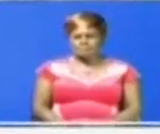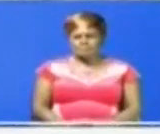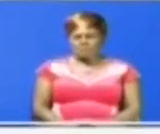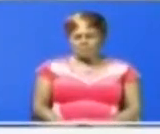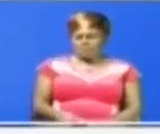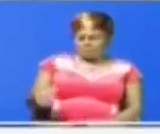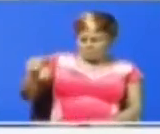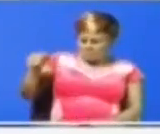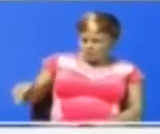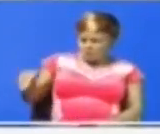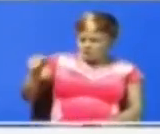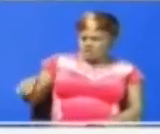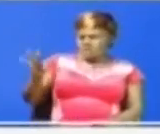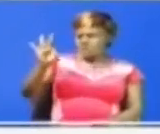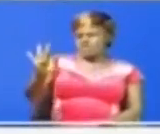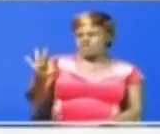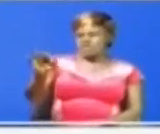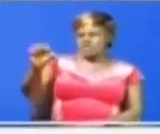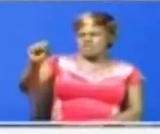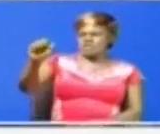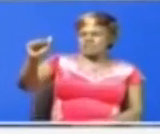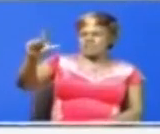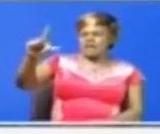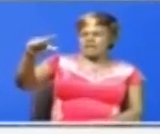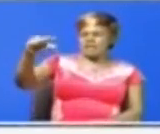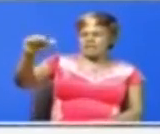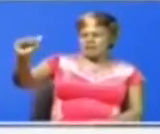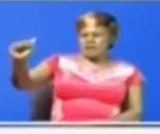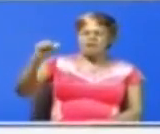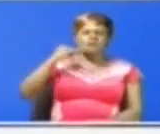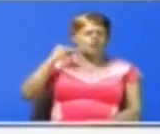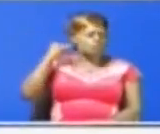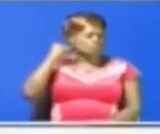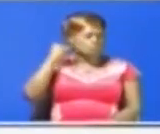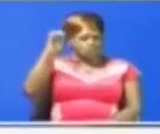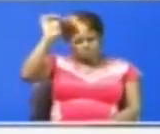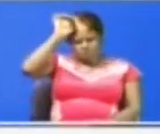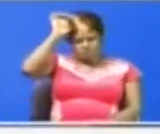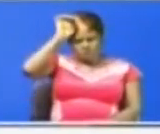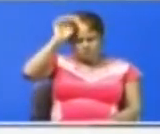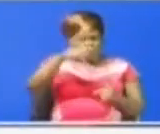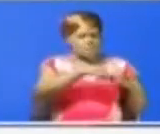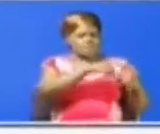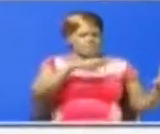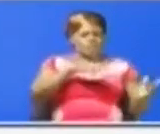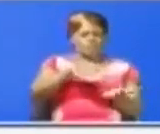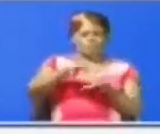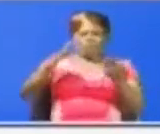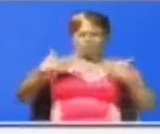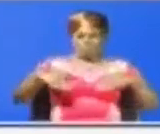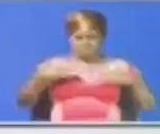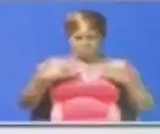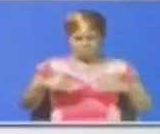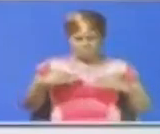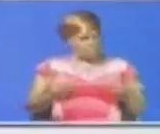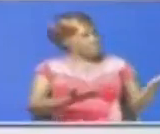3M and the notorious Salgaa Black Spot along the Nakuru-Eldoret Highway claimed more lives. This great